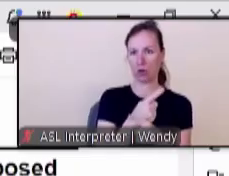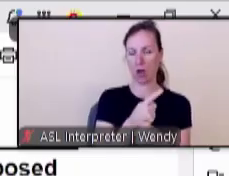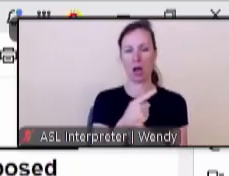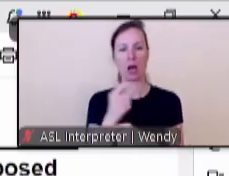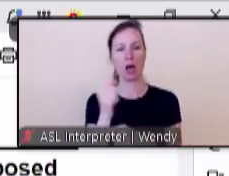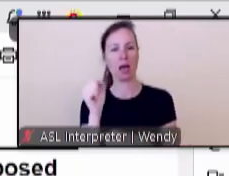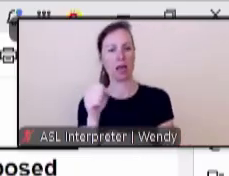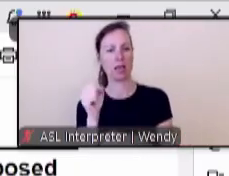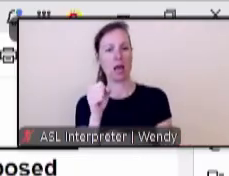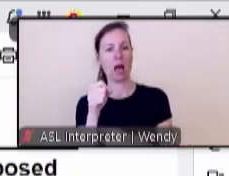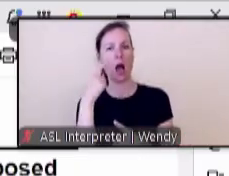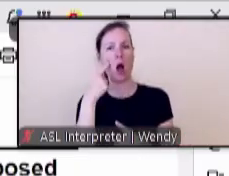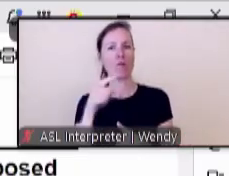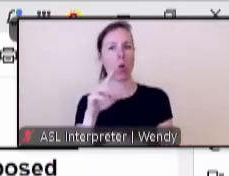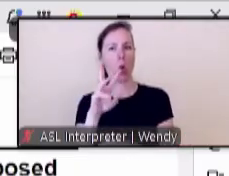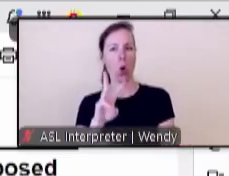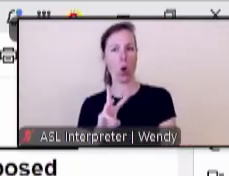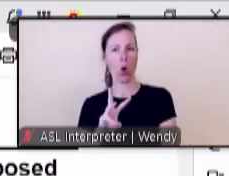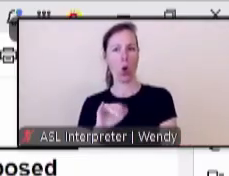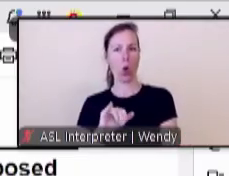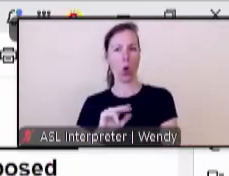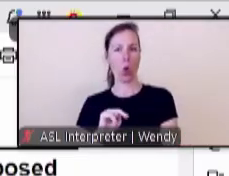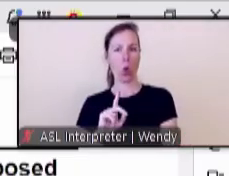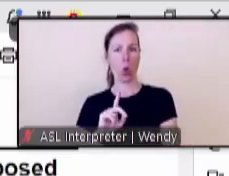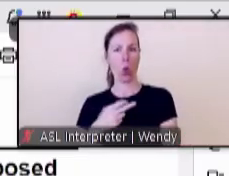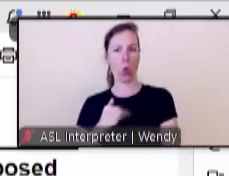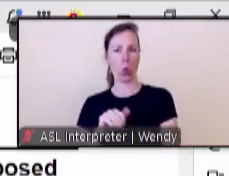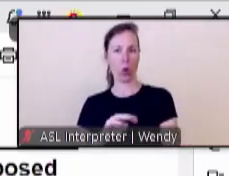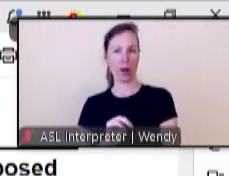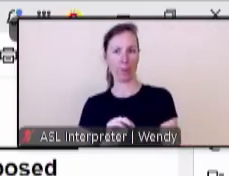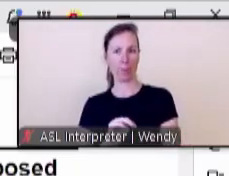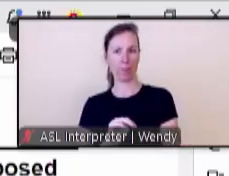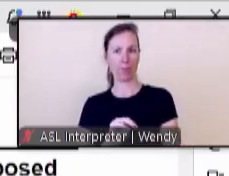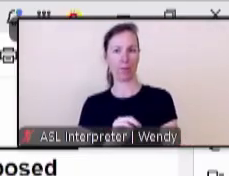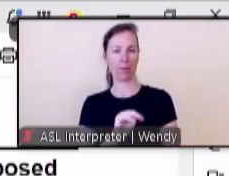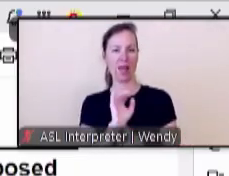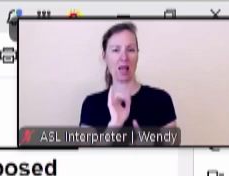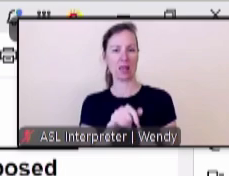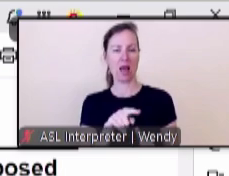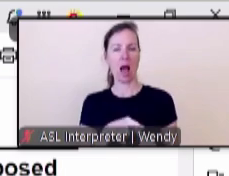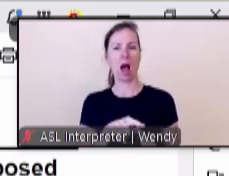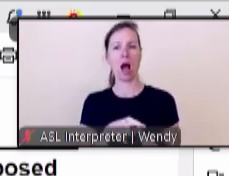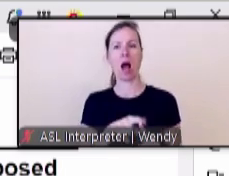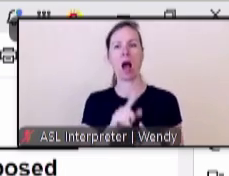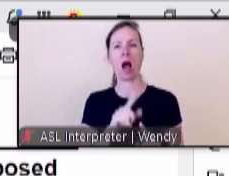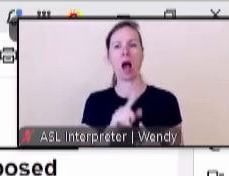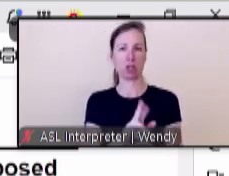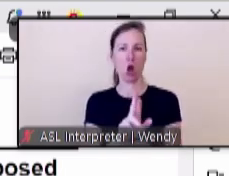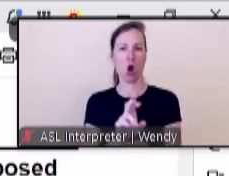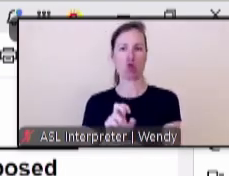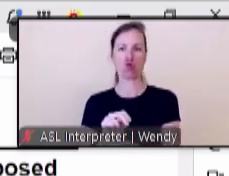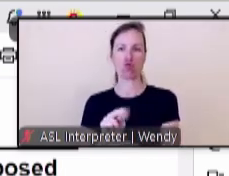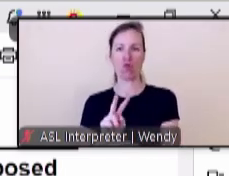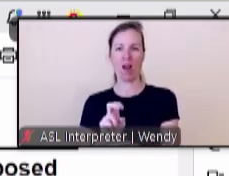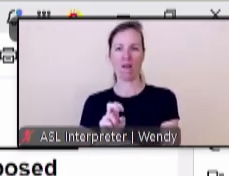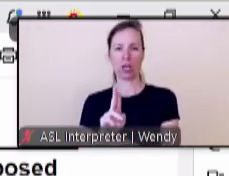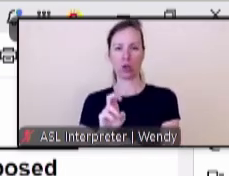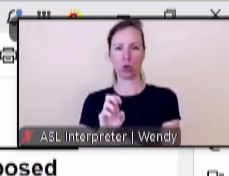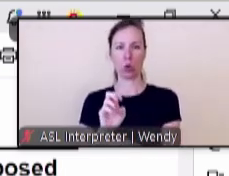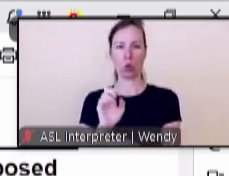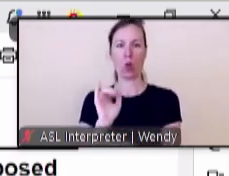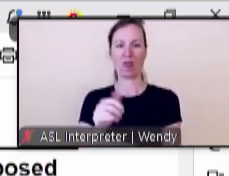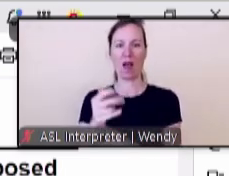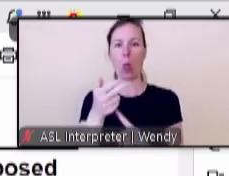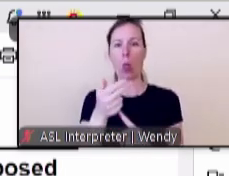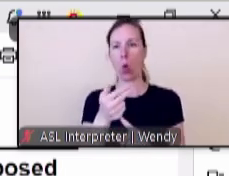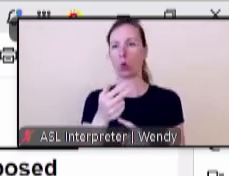and this is based off of revenue that the hotel makes, right? So